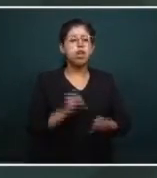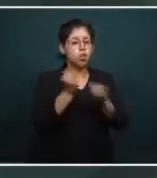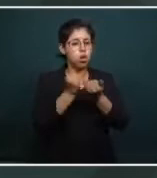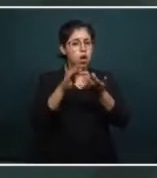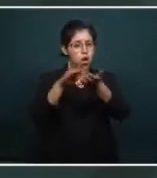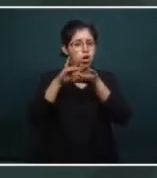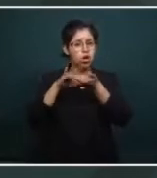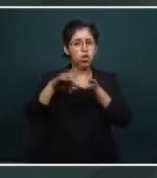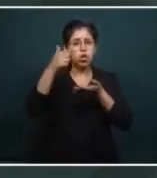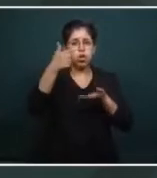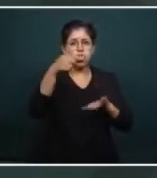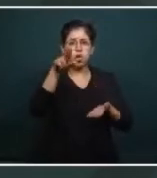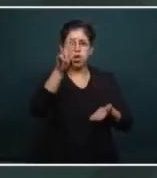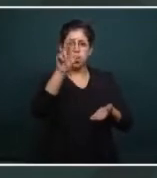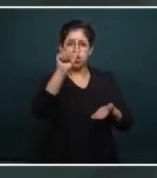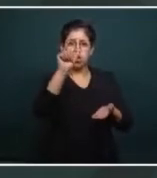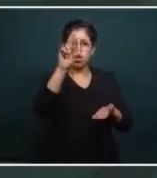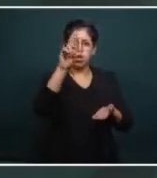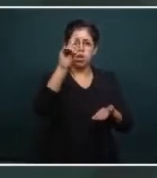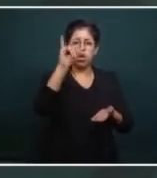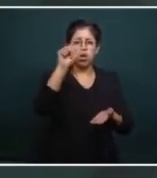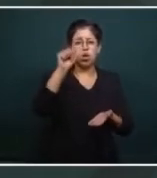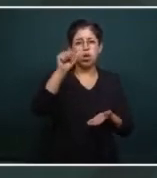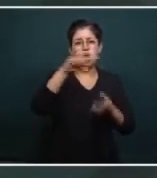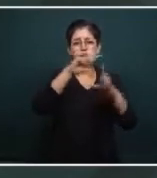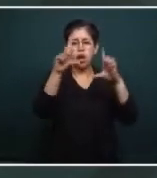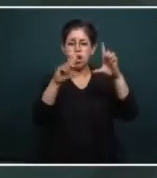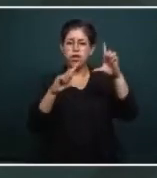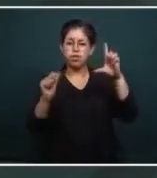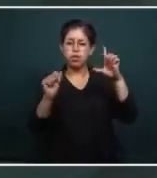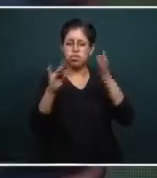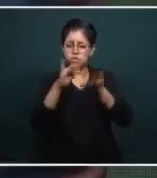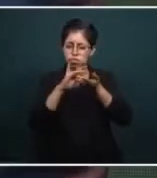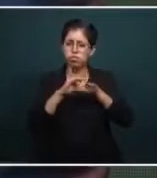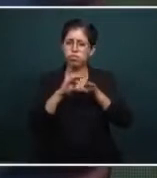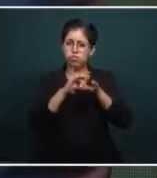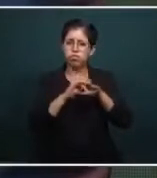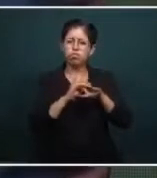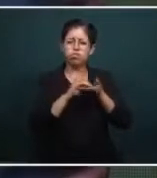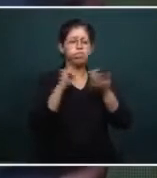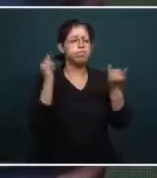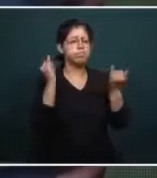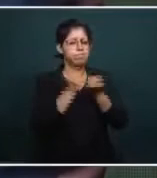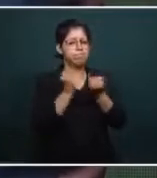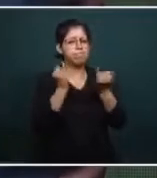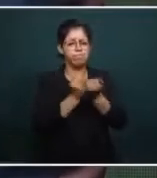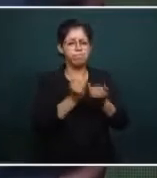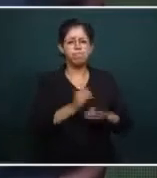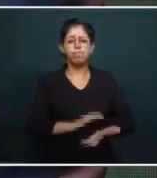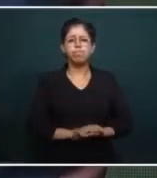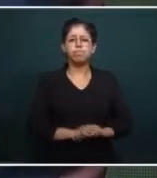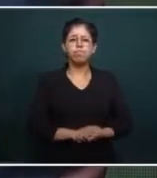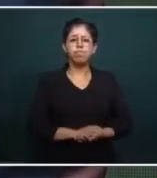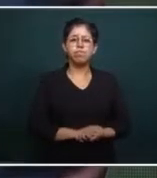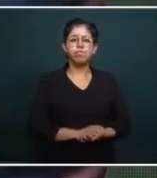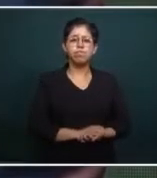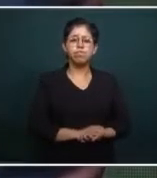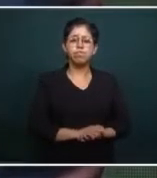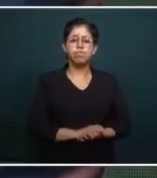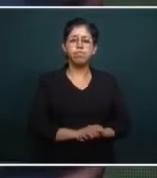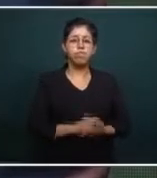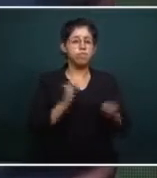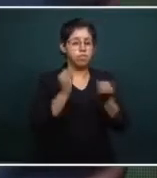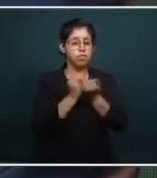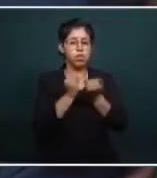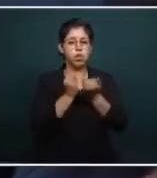and Nacional the National Guard is con helping us ese propósito. with that purpose or to that end. También And also, se